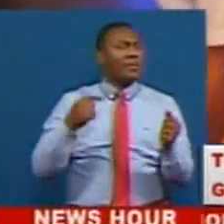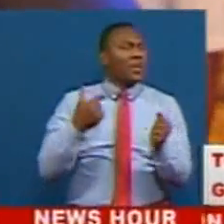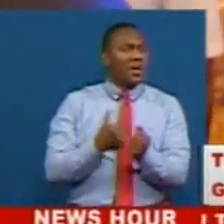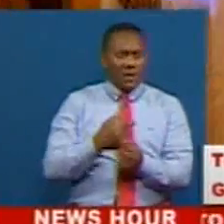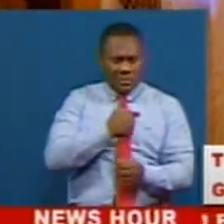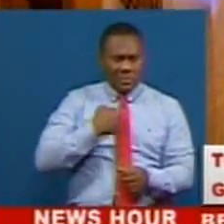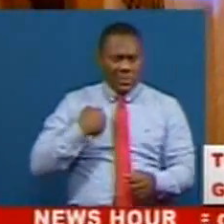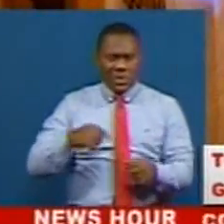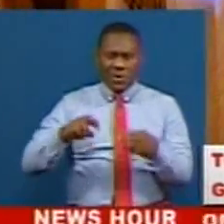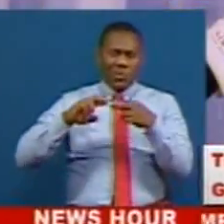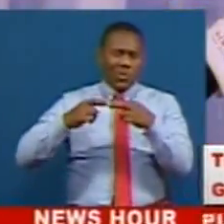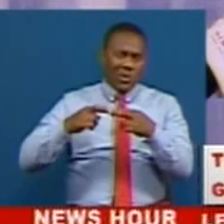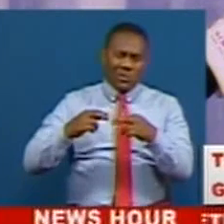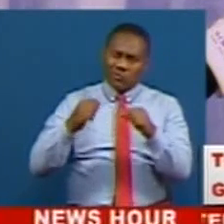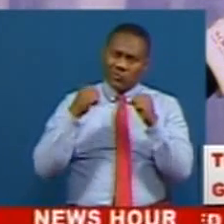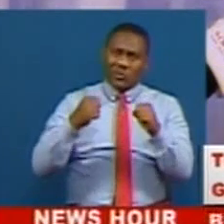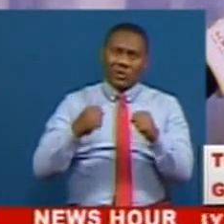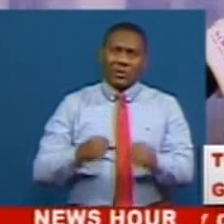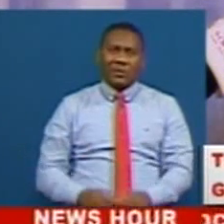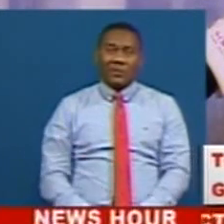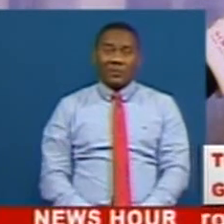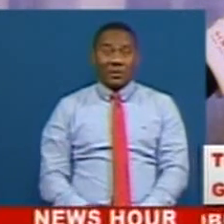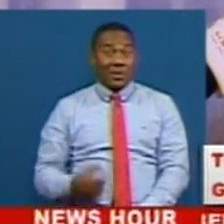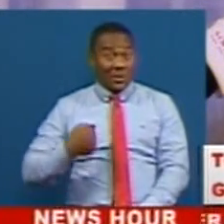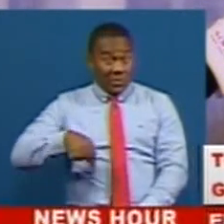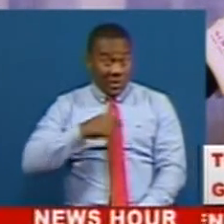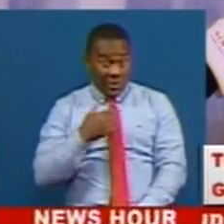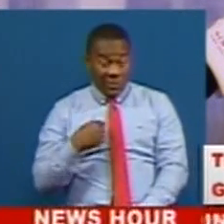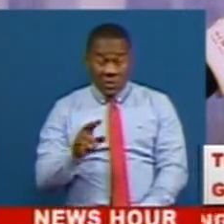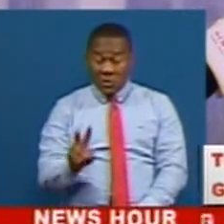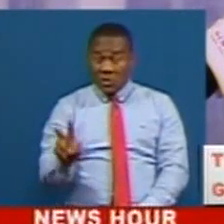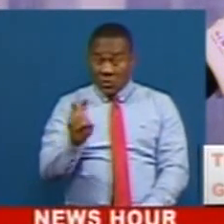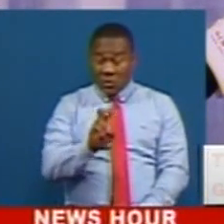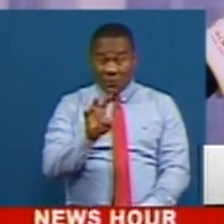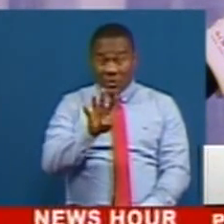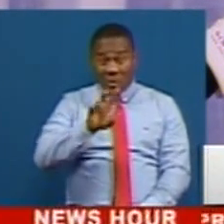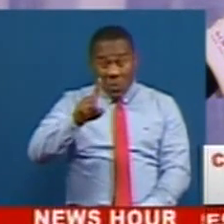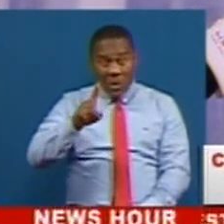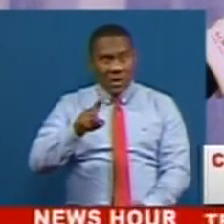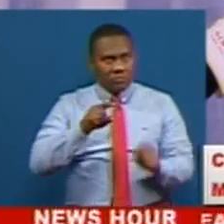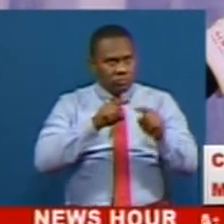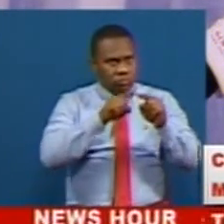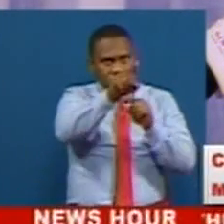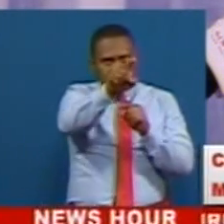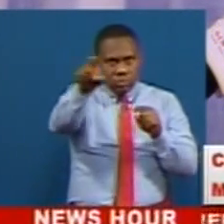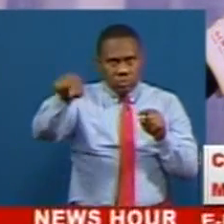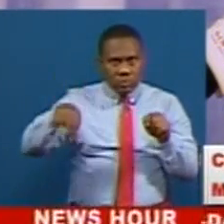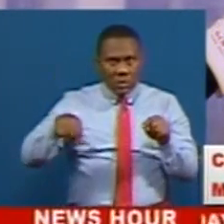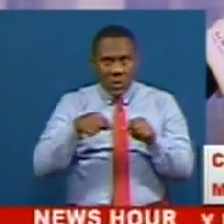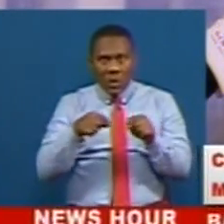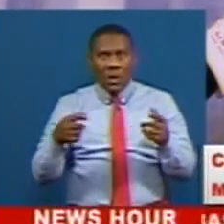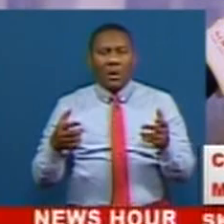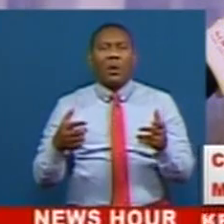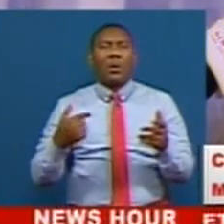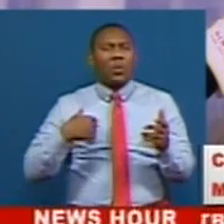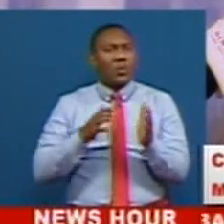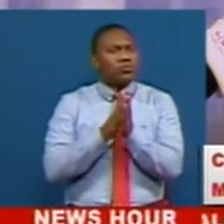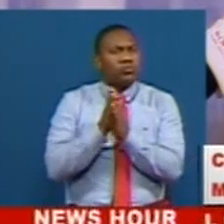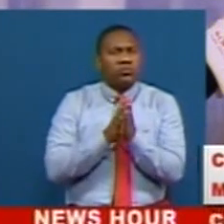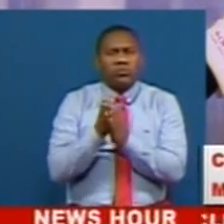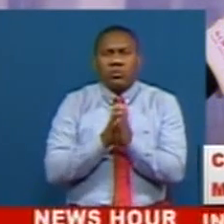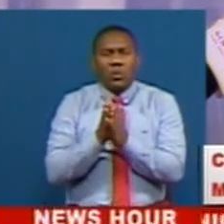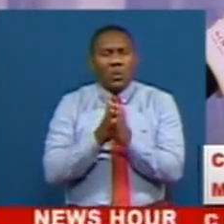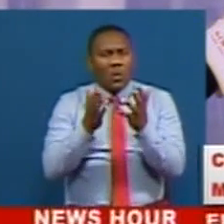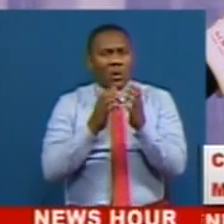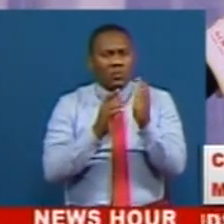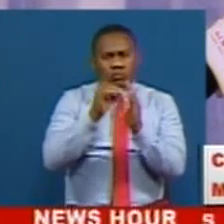relations through tourism. We have a 241-acre enclave that we are aggressively pursuing to